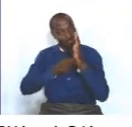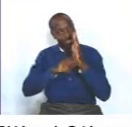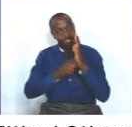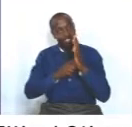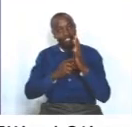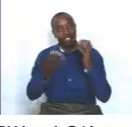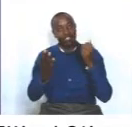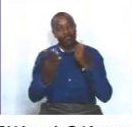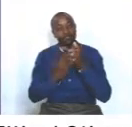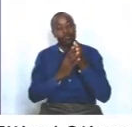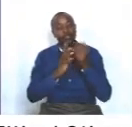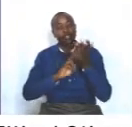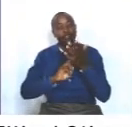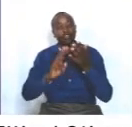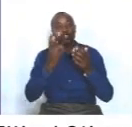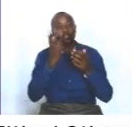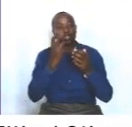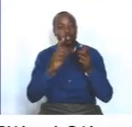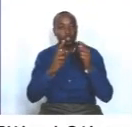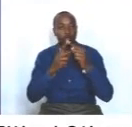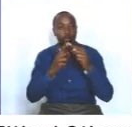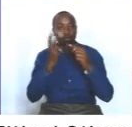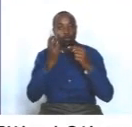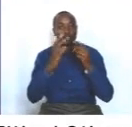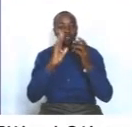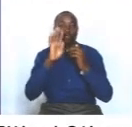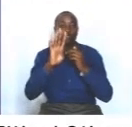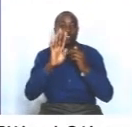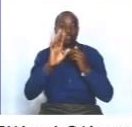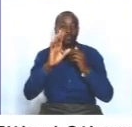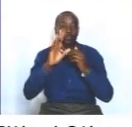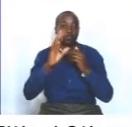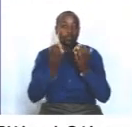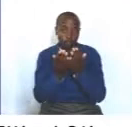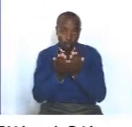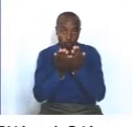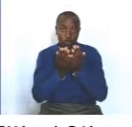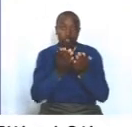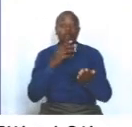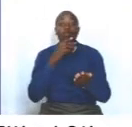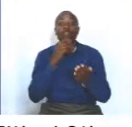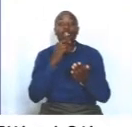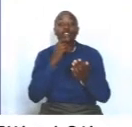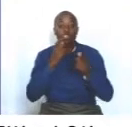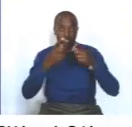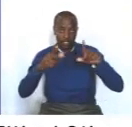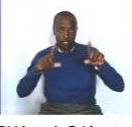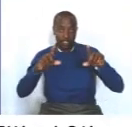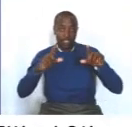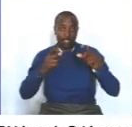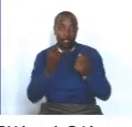verse 20 to 25. Noah, a man of the soil, proceeded to plant a